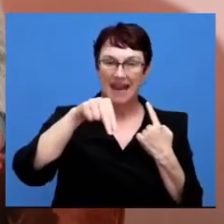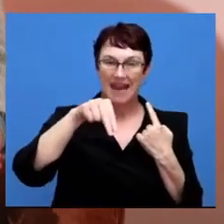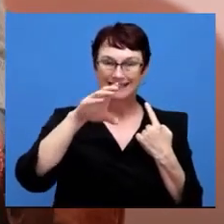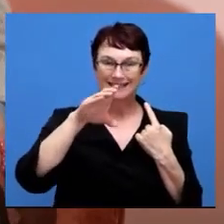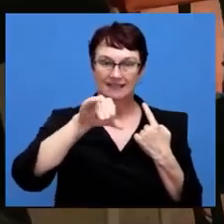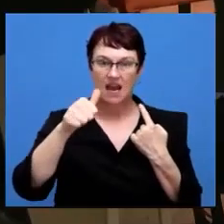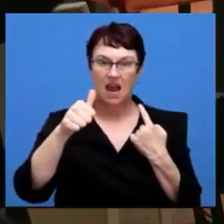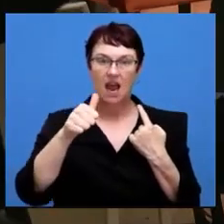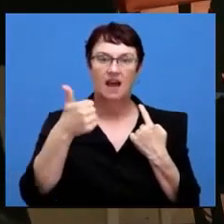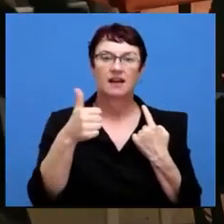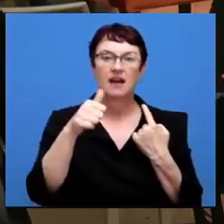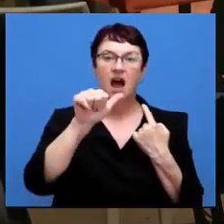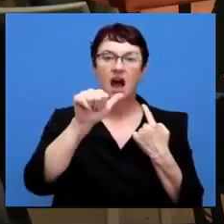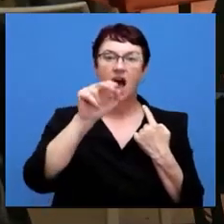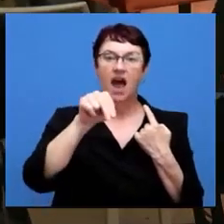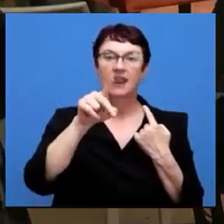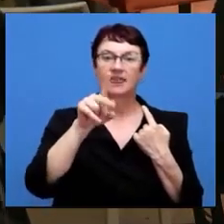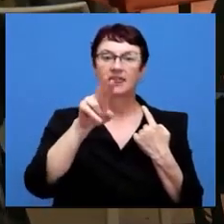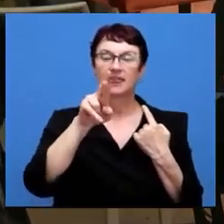Gender Atlas.